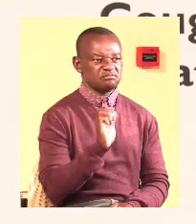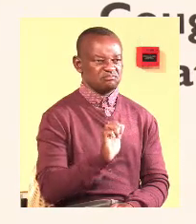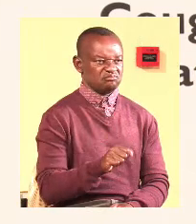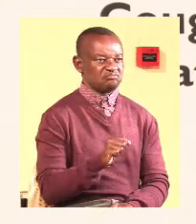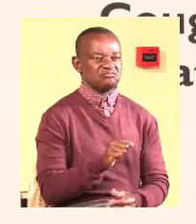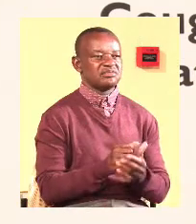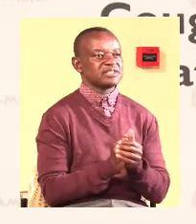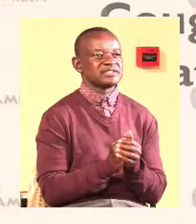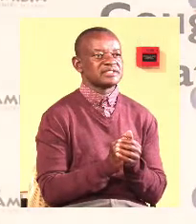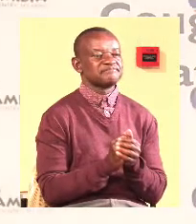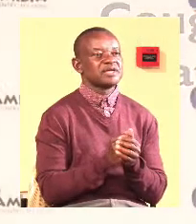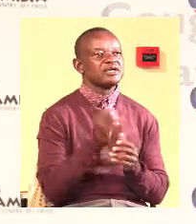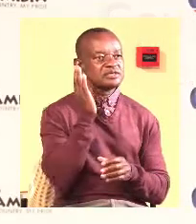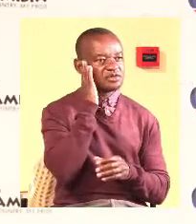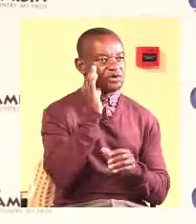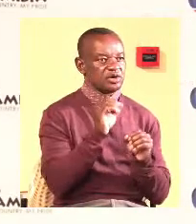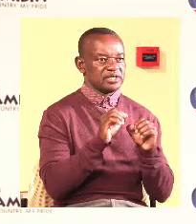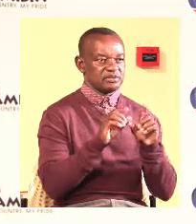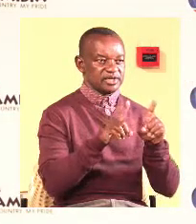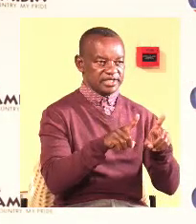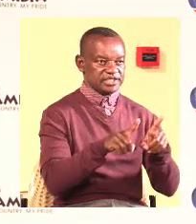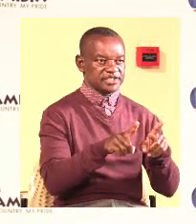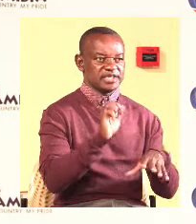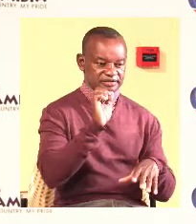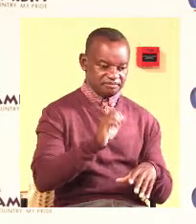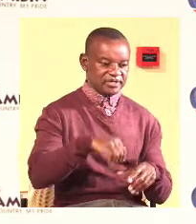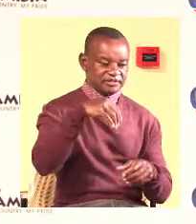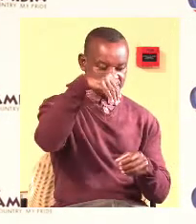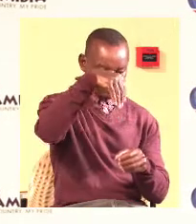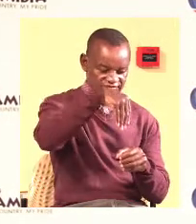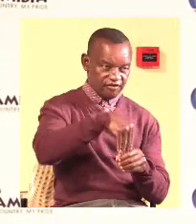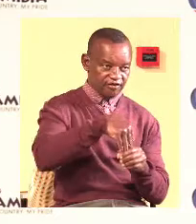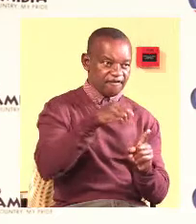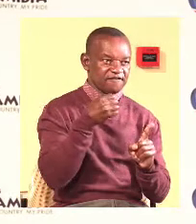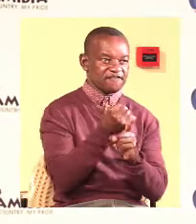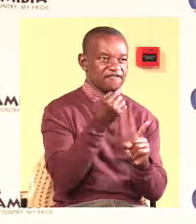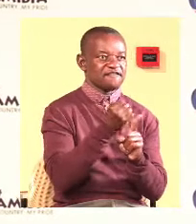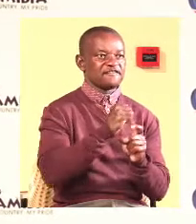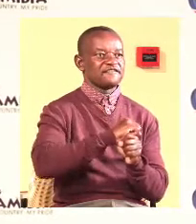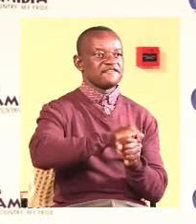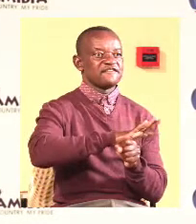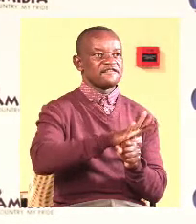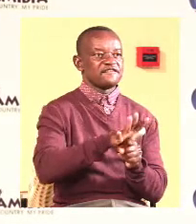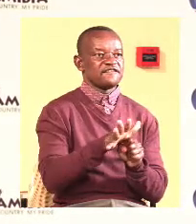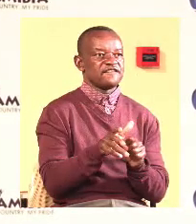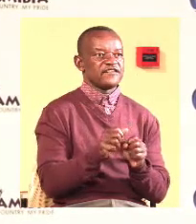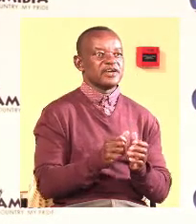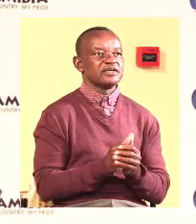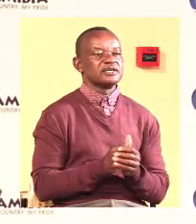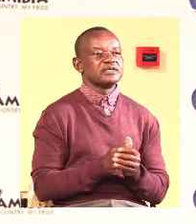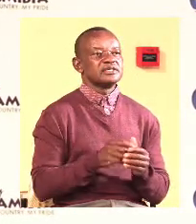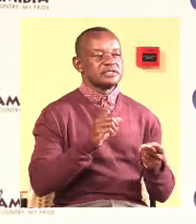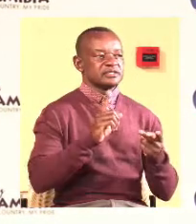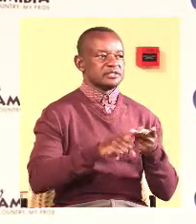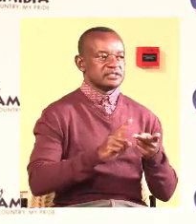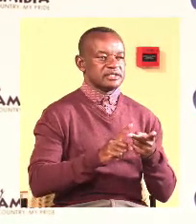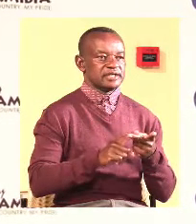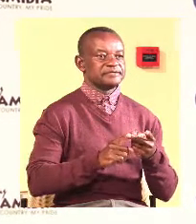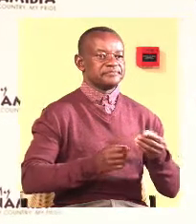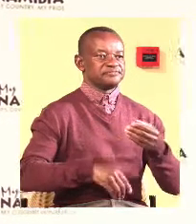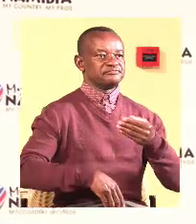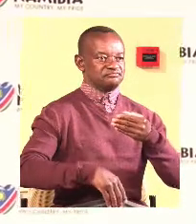Ms. Ipinge, I saw you wanted to say something. Yeah, in addition to how we ensure